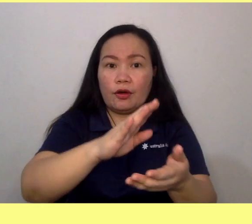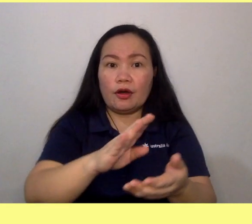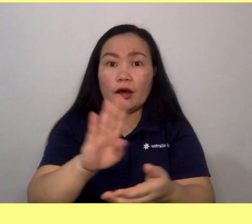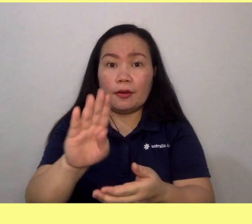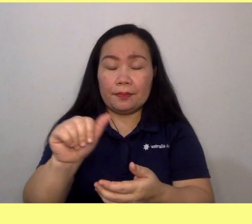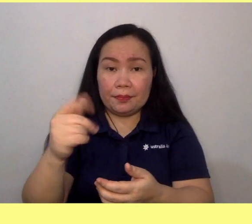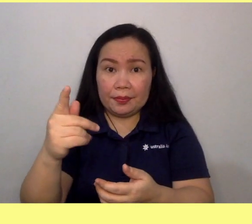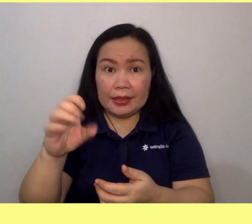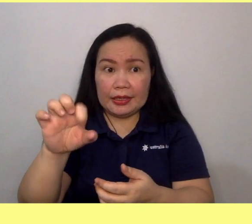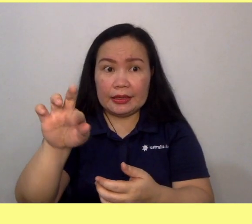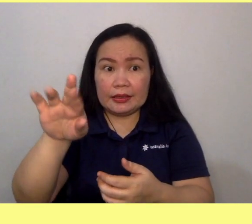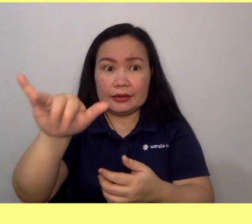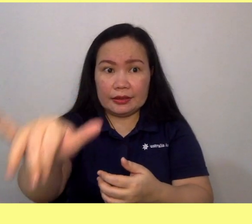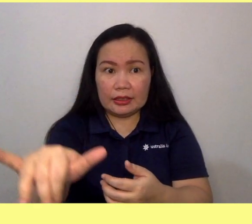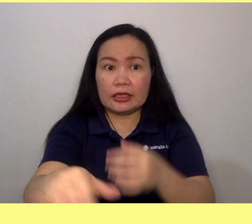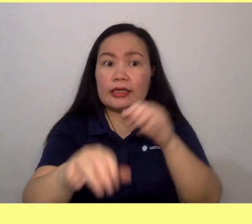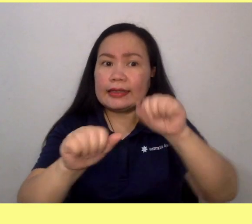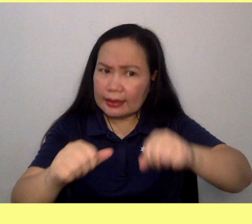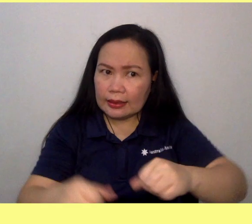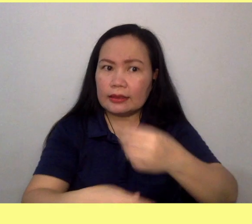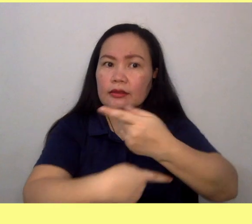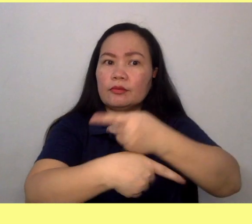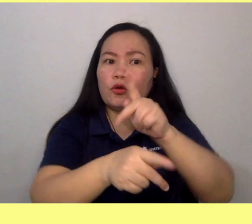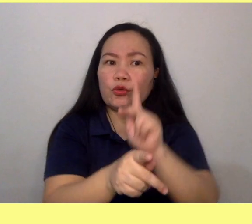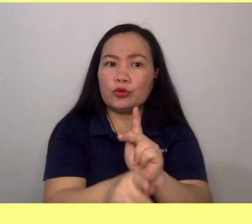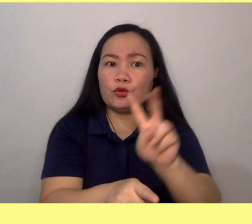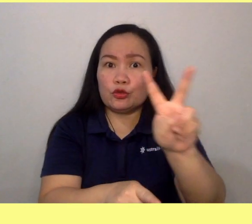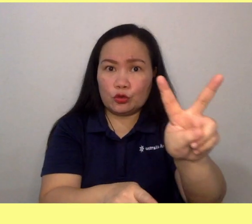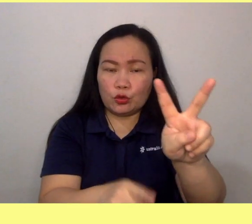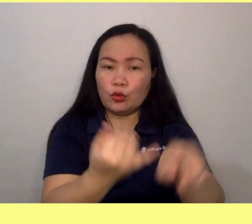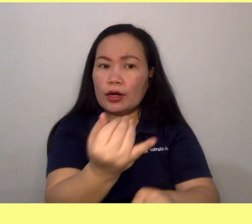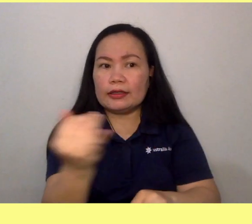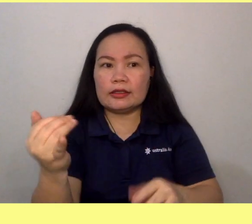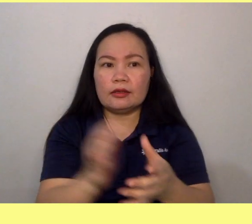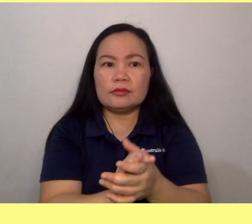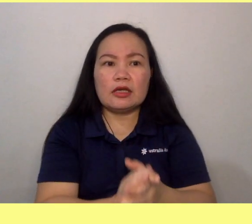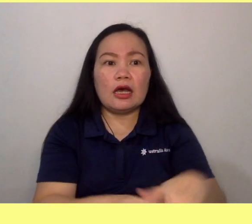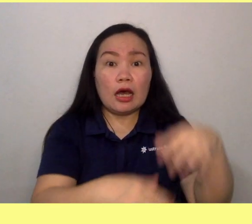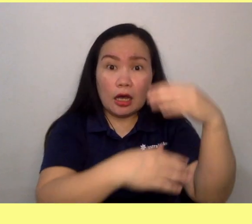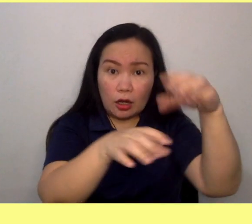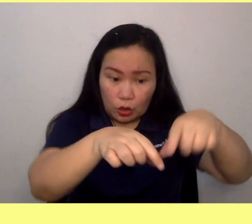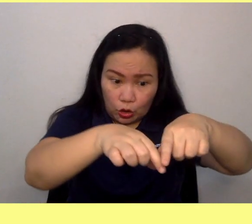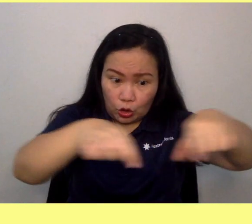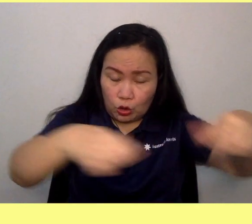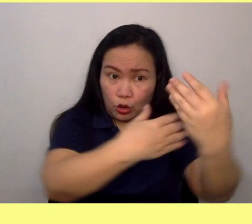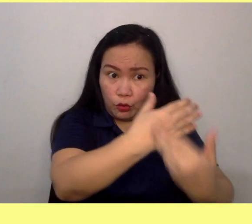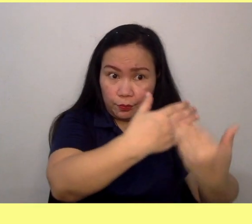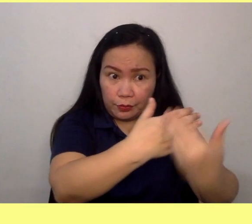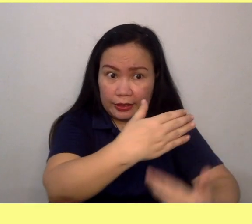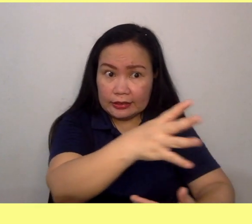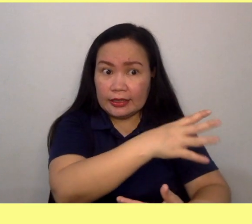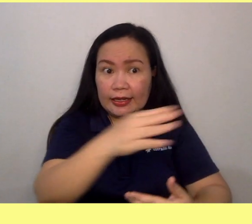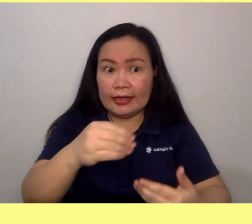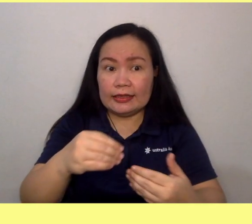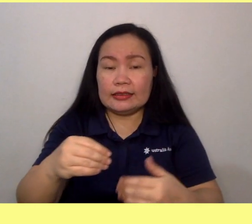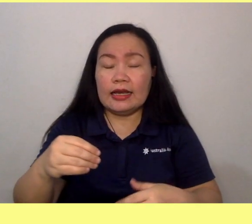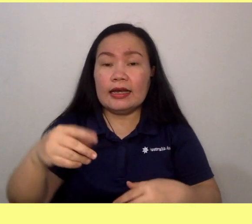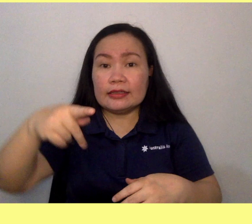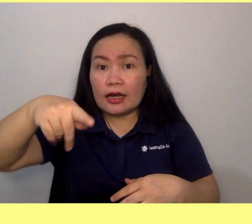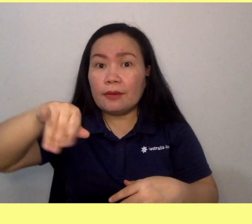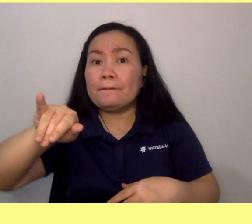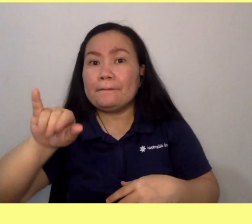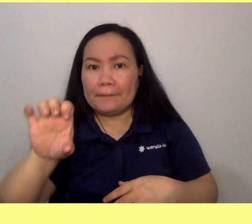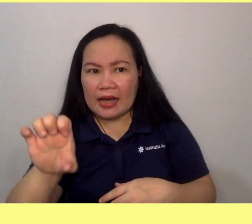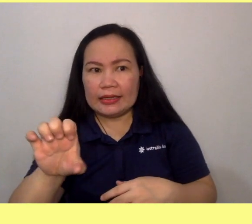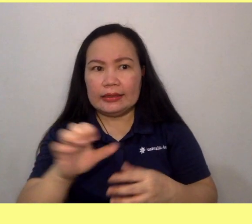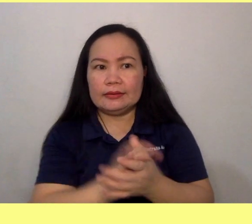the problem. So x is the number of loaf bread and then y is the number of pineapple pie. So first question is you have to write a system